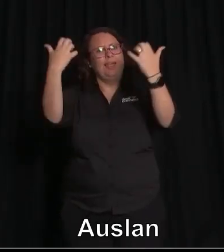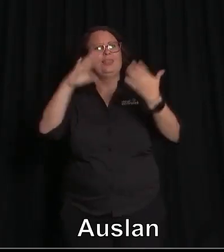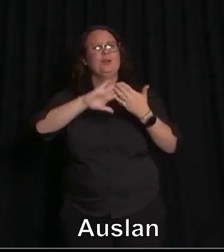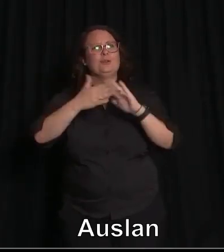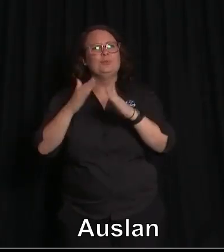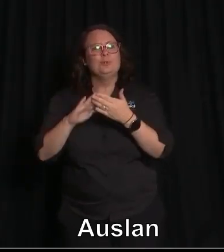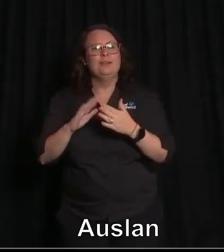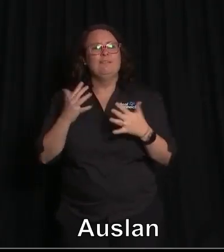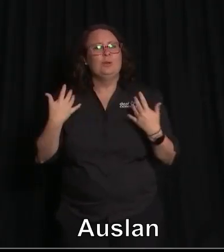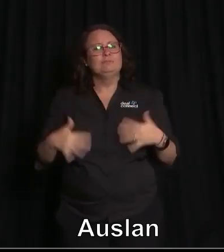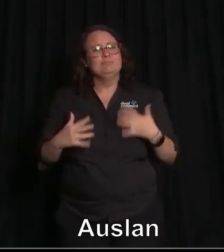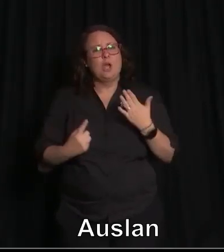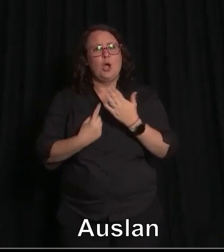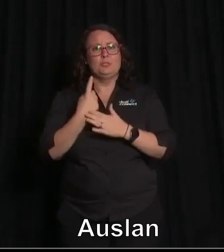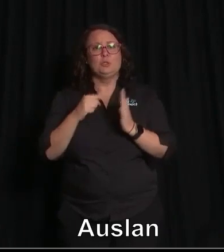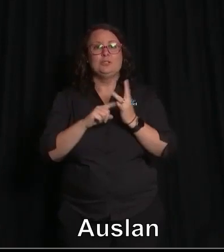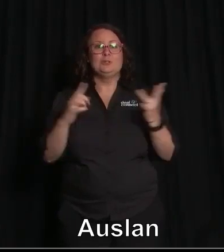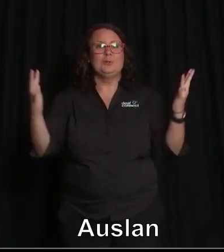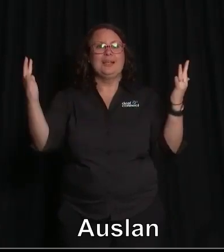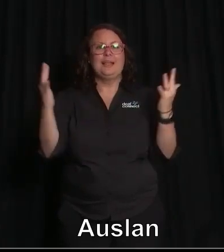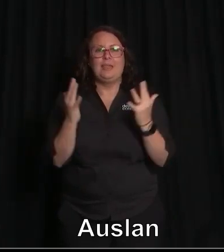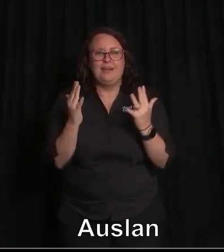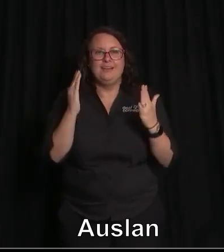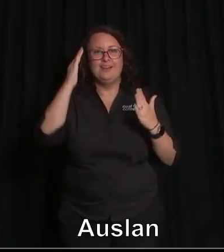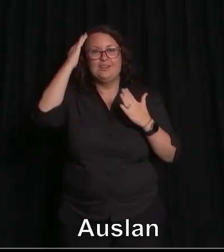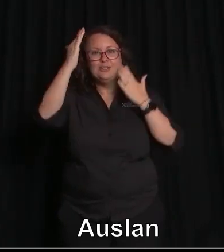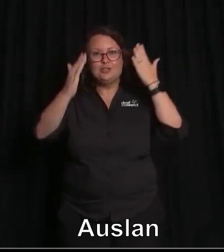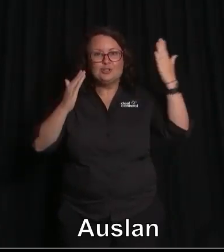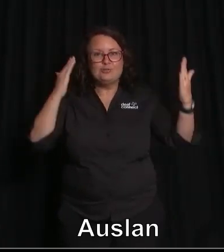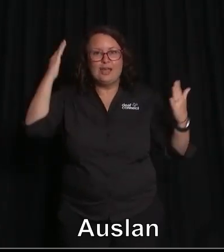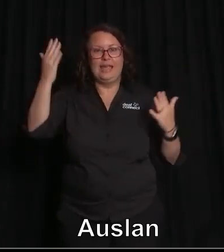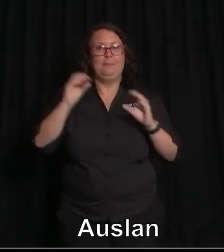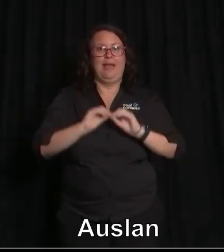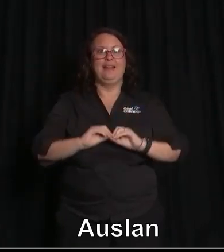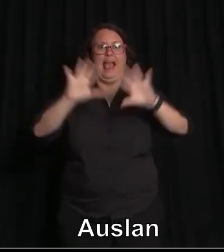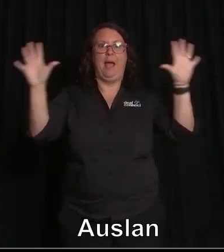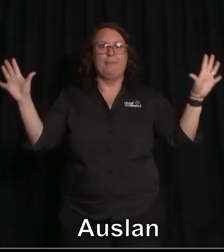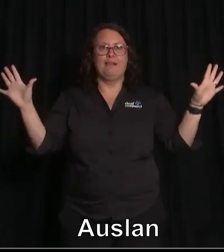opportunity to be able to gather, to dream, and to amplify.